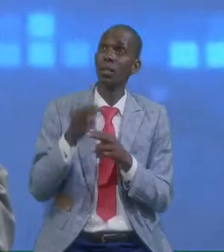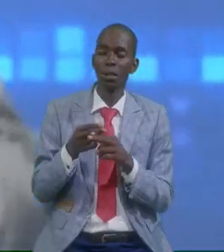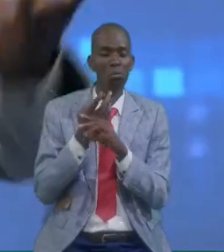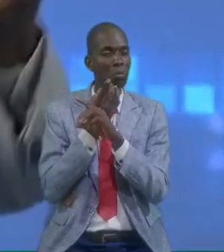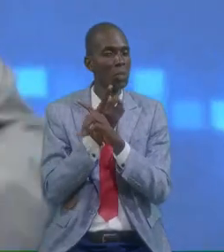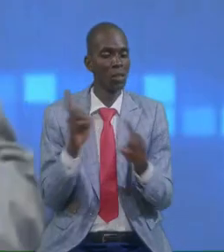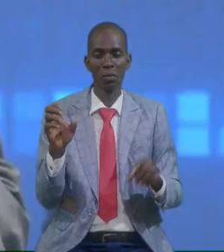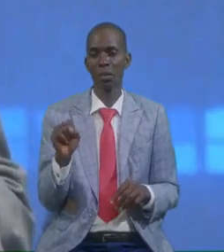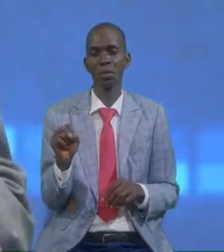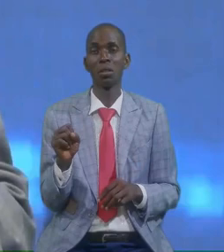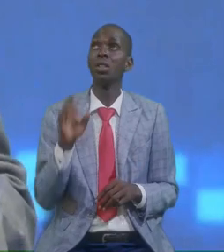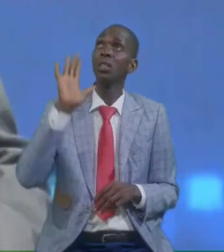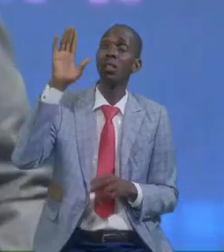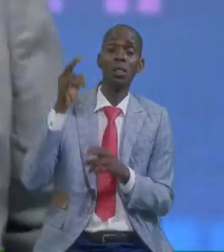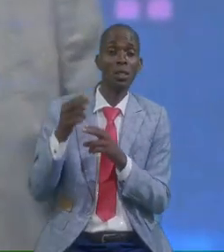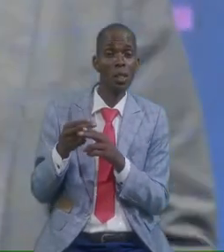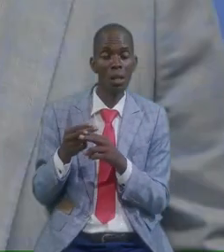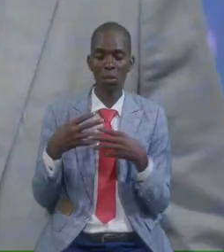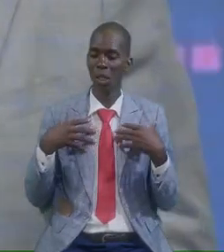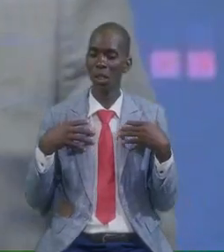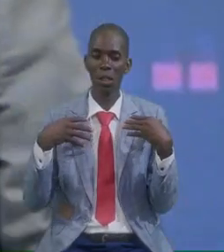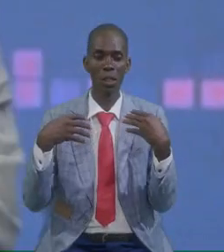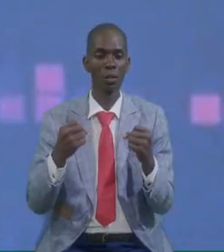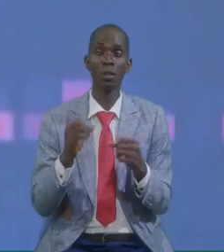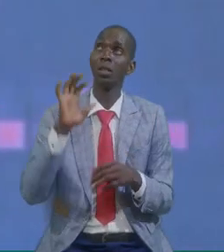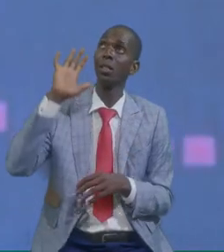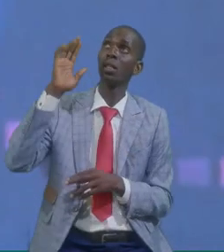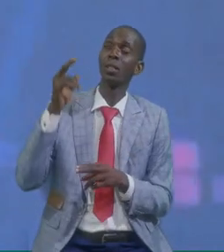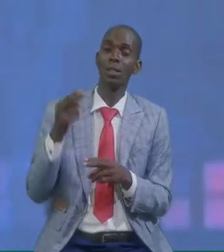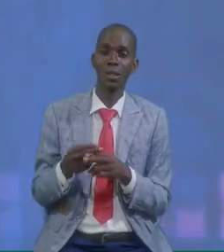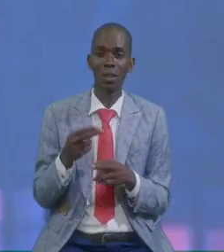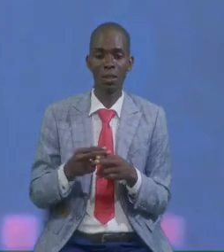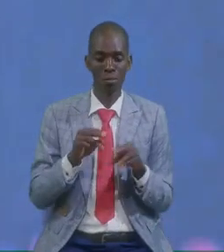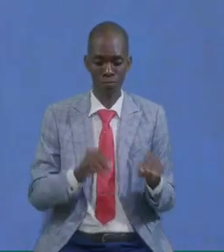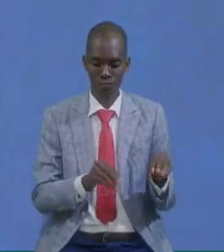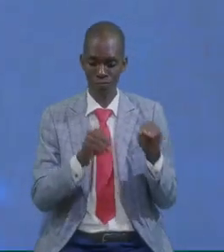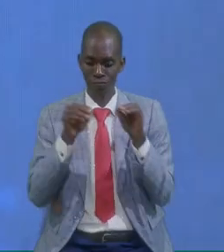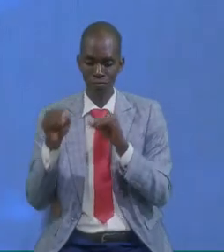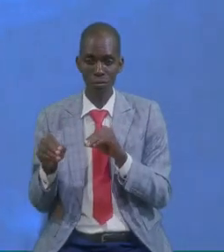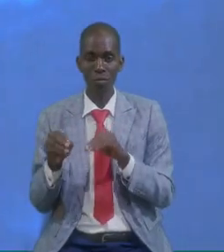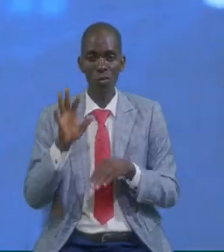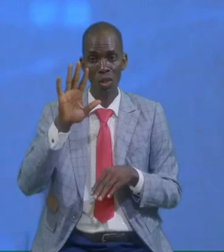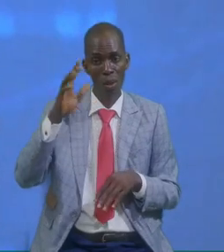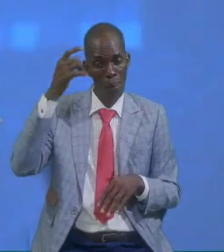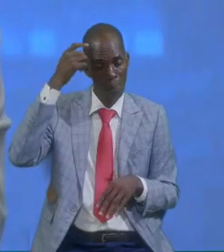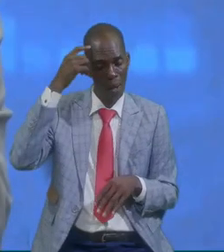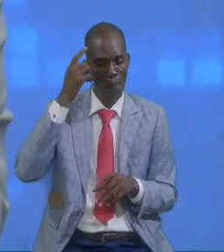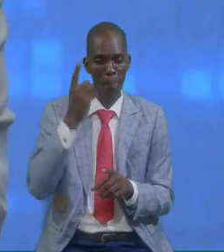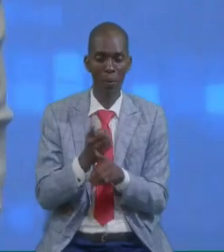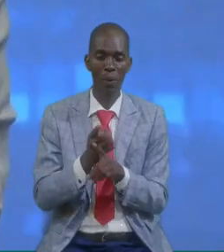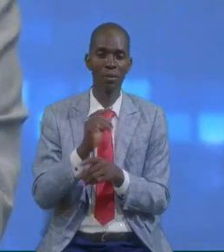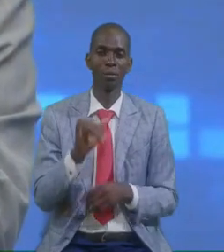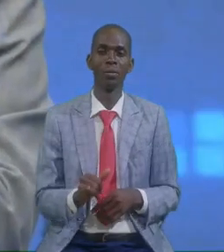delivers. His name heals. His name sets your brain aright.